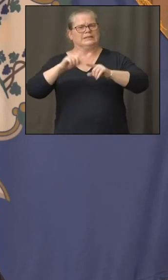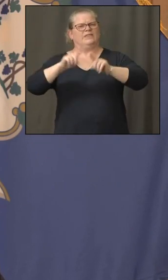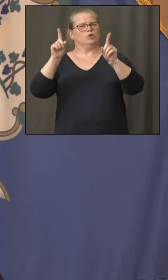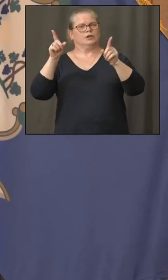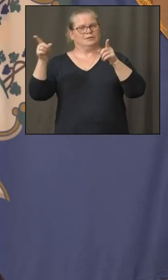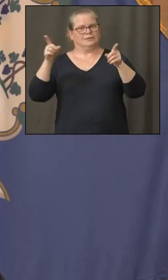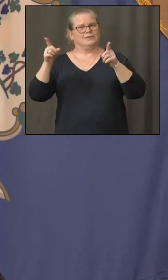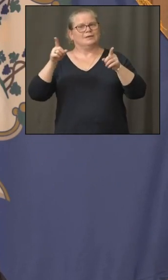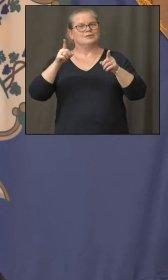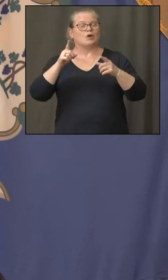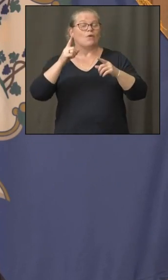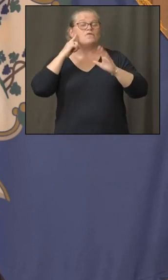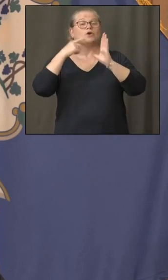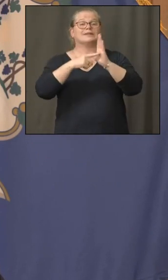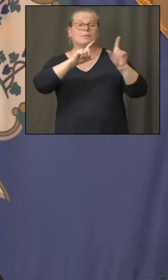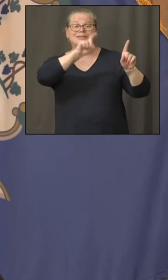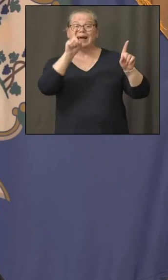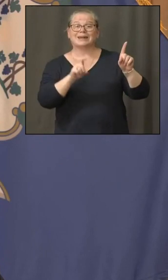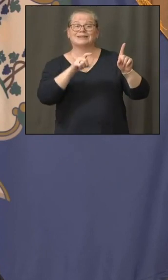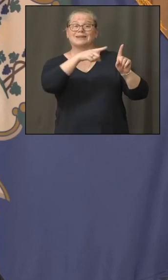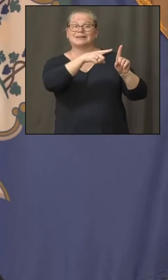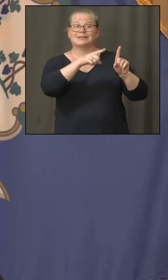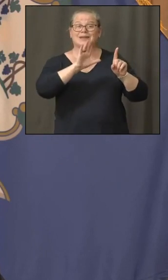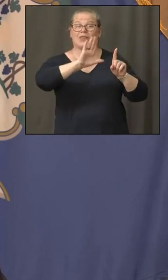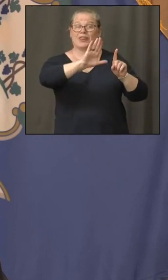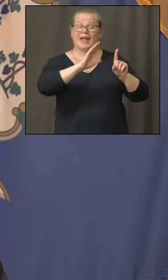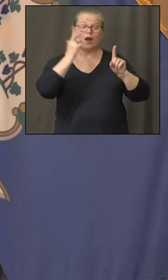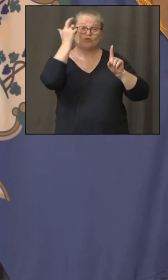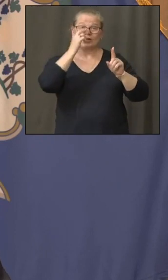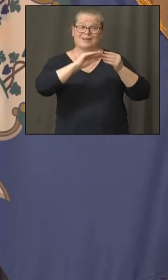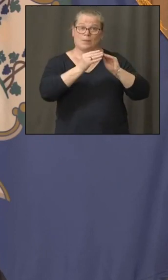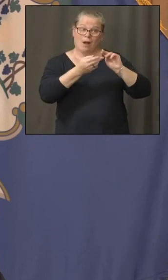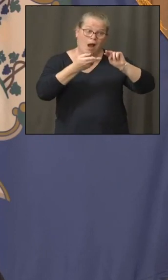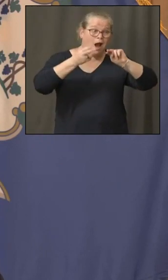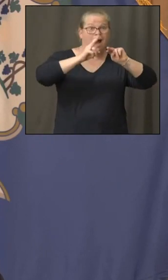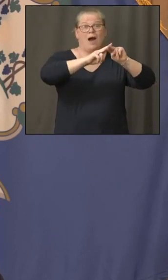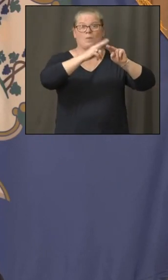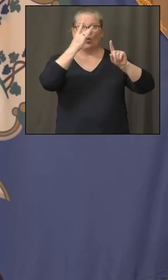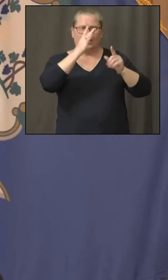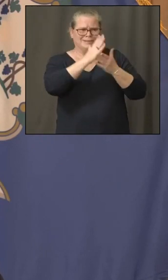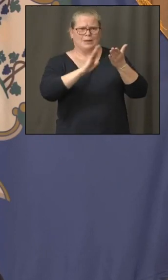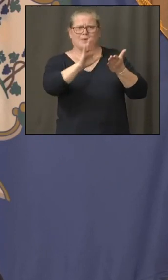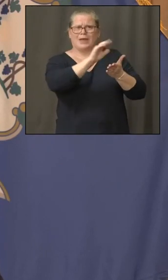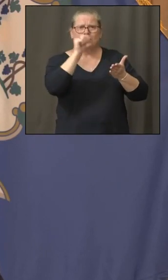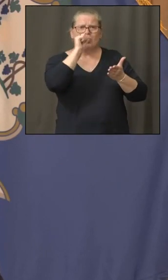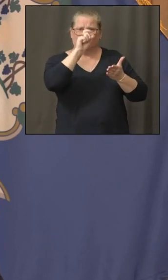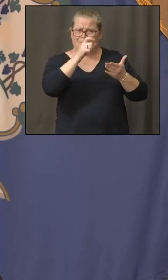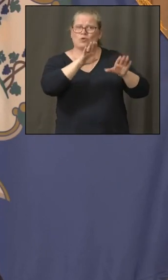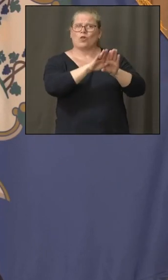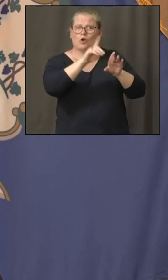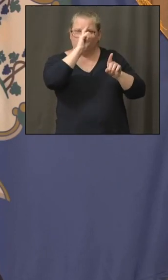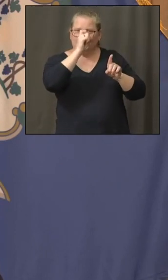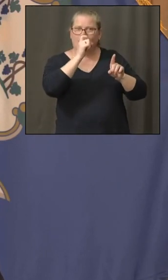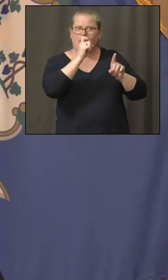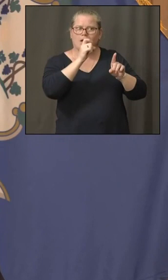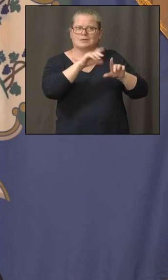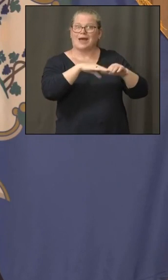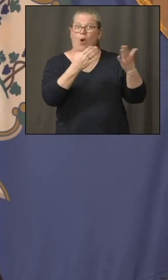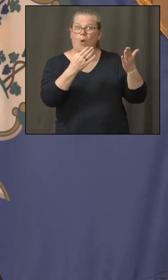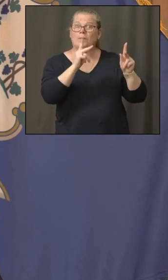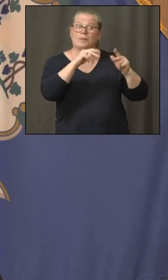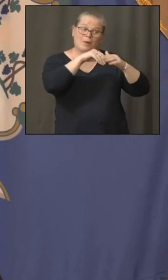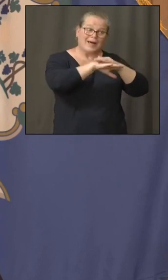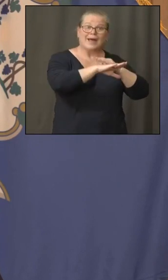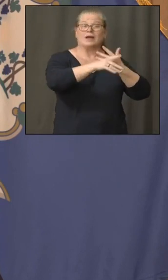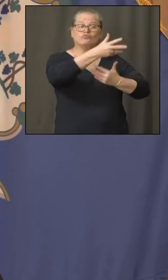was resulting in the surge they had going on there. I mentioned they had to actually close down some of the bars, which they had opened in that state. We have not